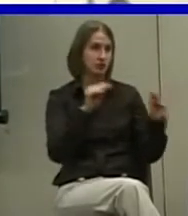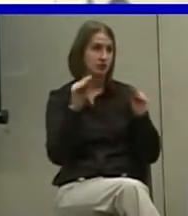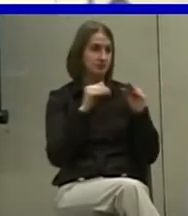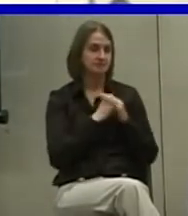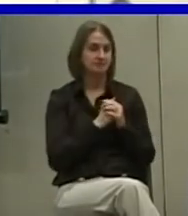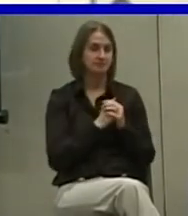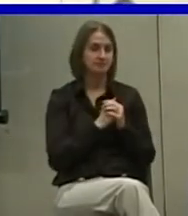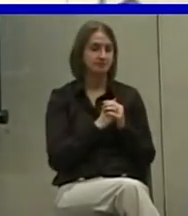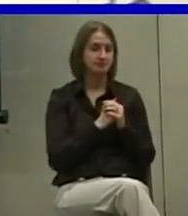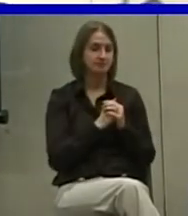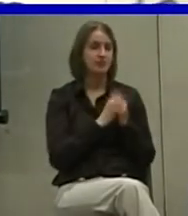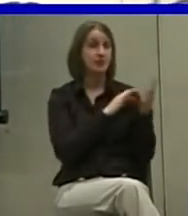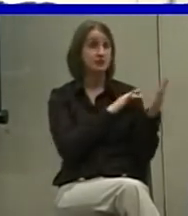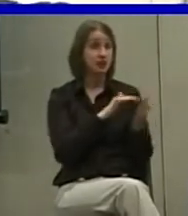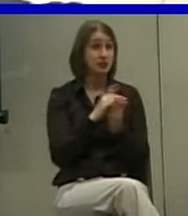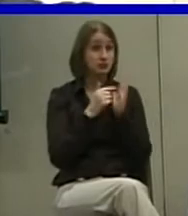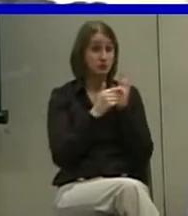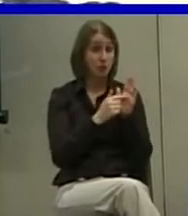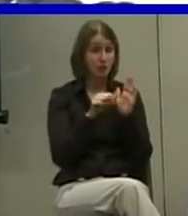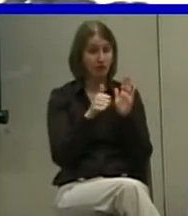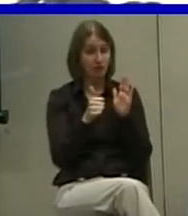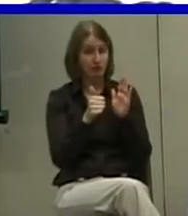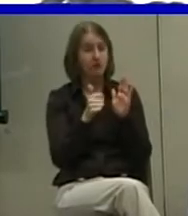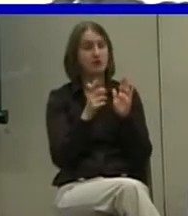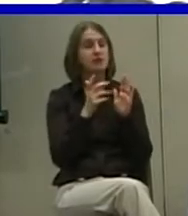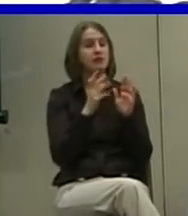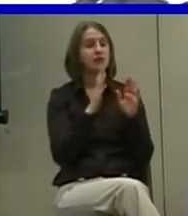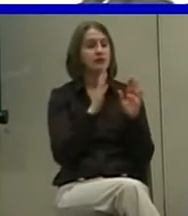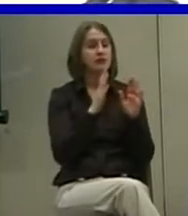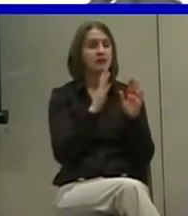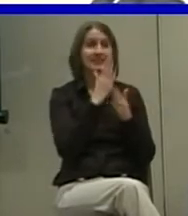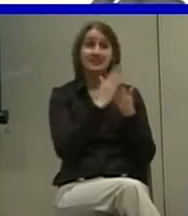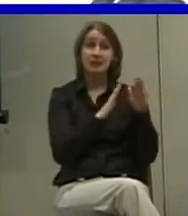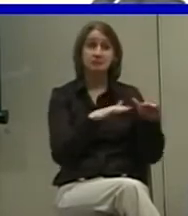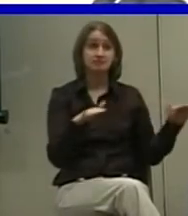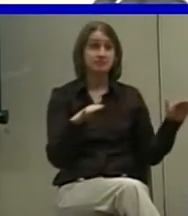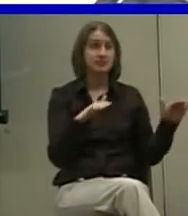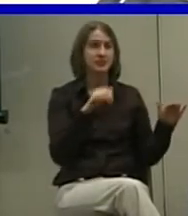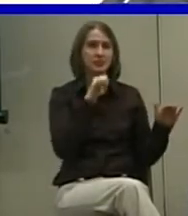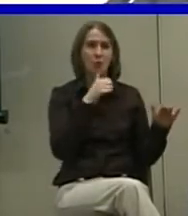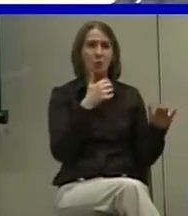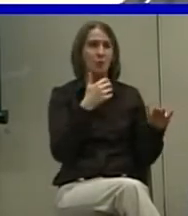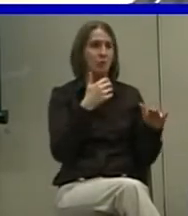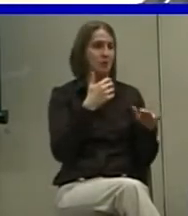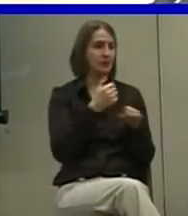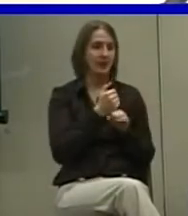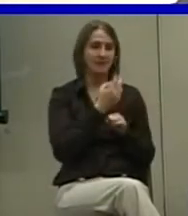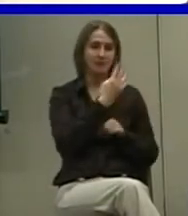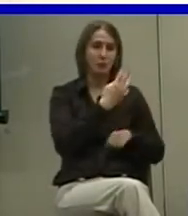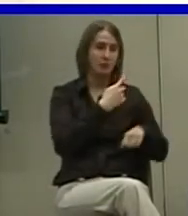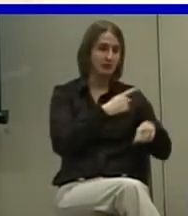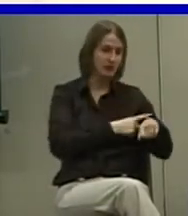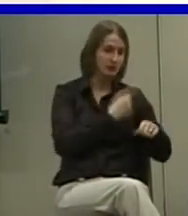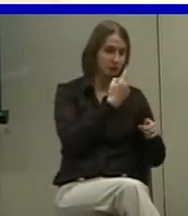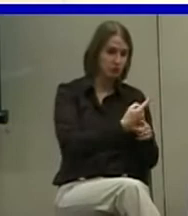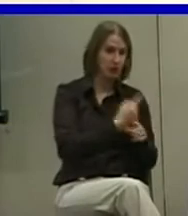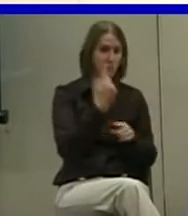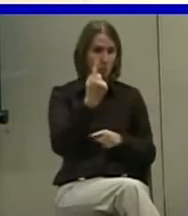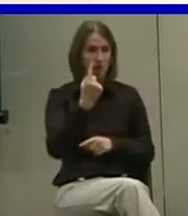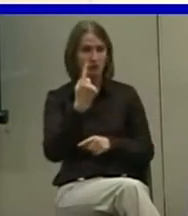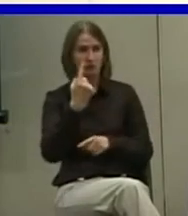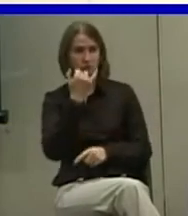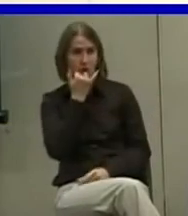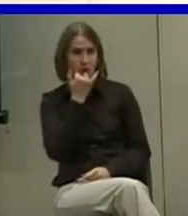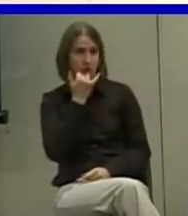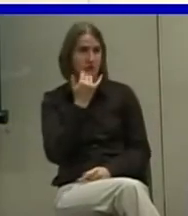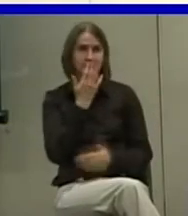the research also says is that there are a group of kids out there who don't get 4 to 1. In fact, the research